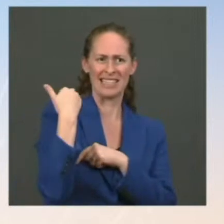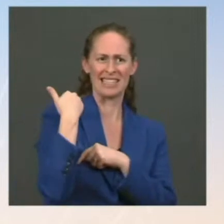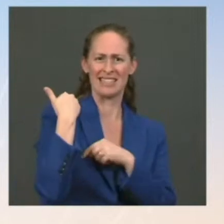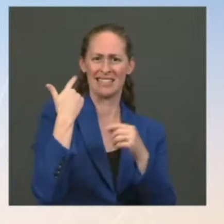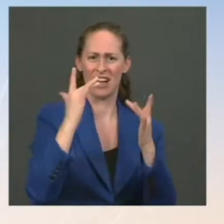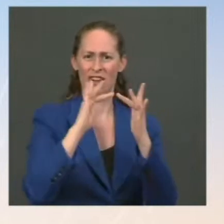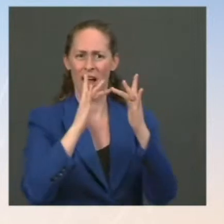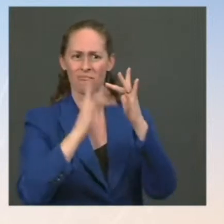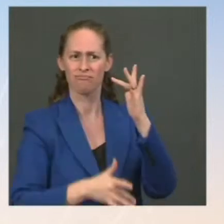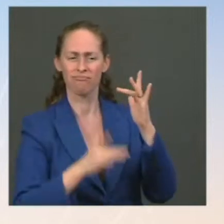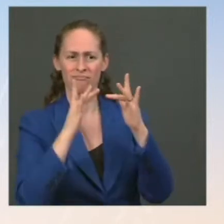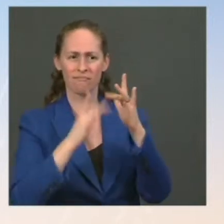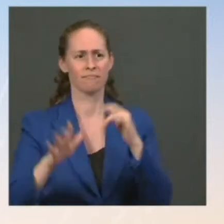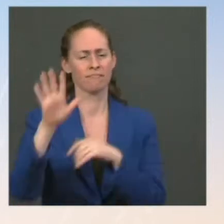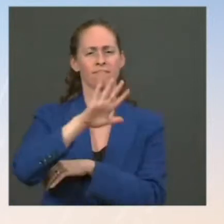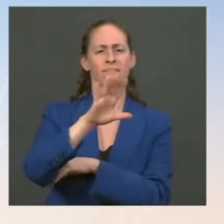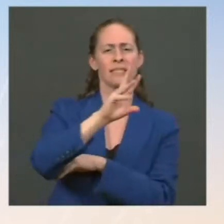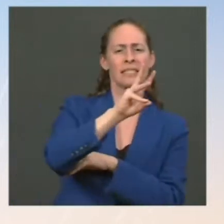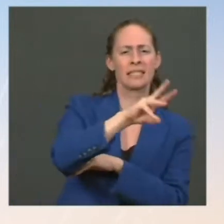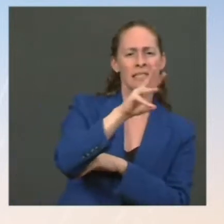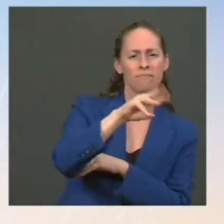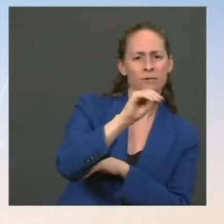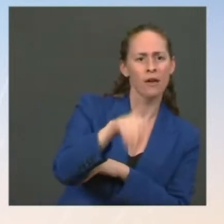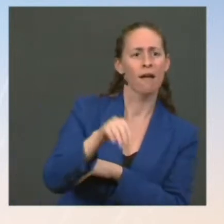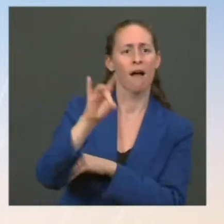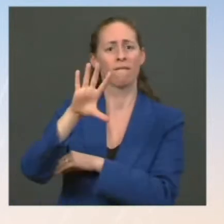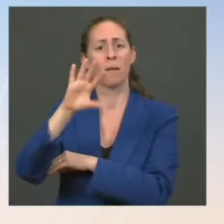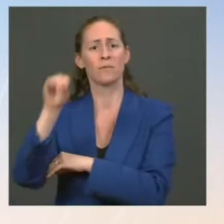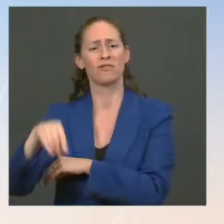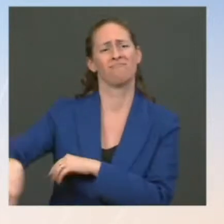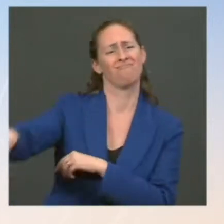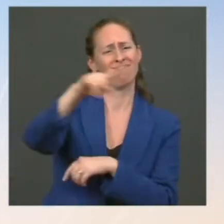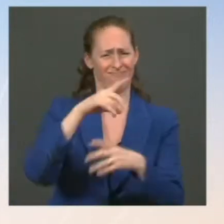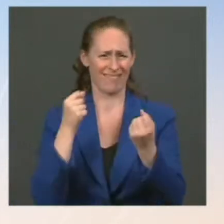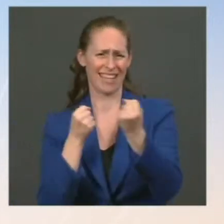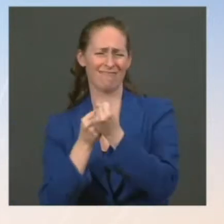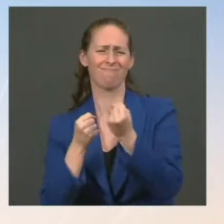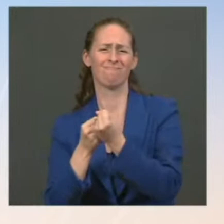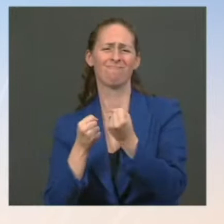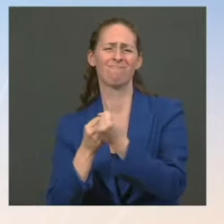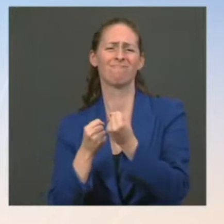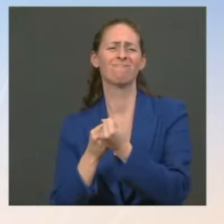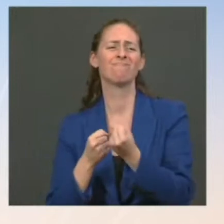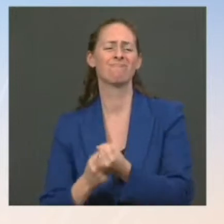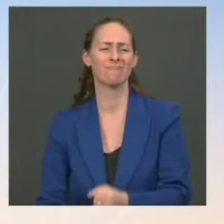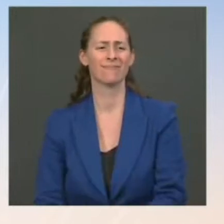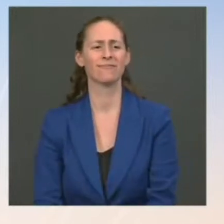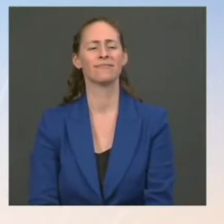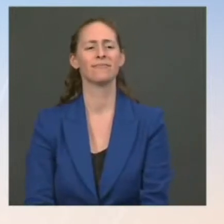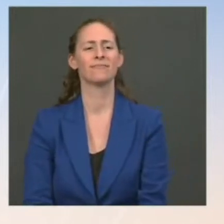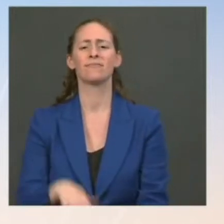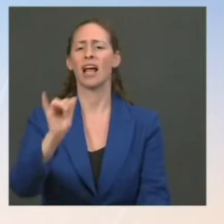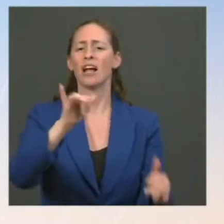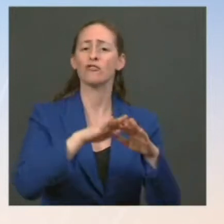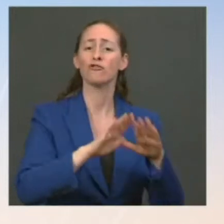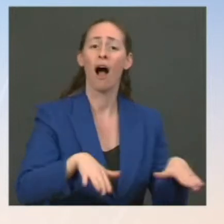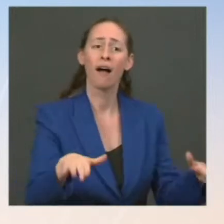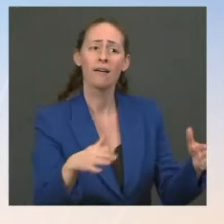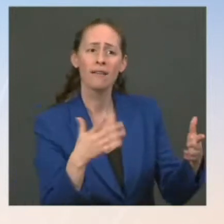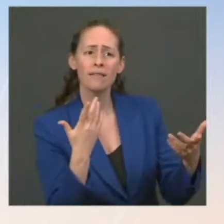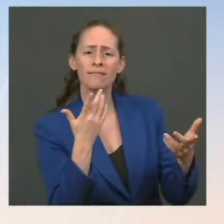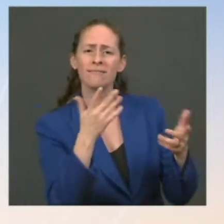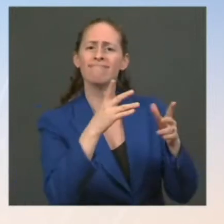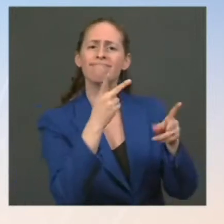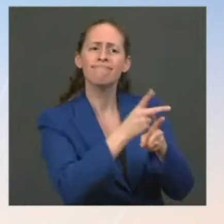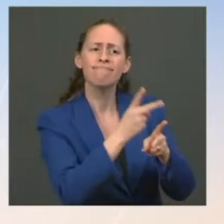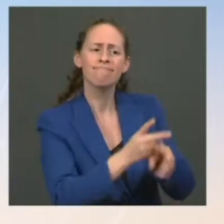Americans endorse respectively. We're working to cut the skyrocketing cost of childcare, something that is preventing millions